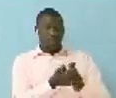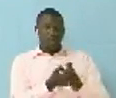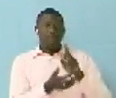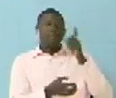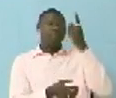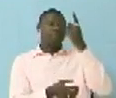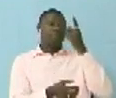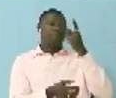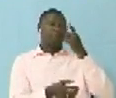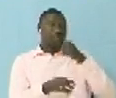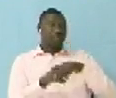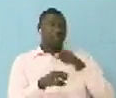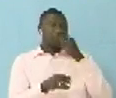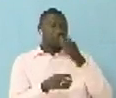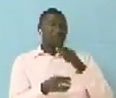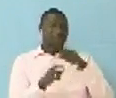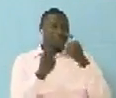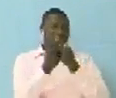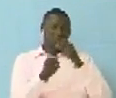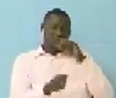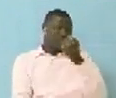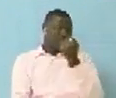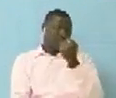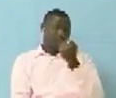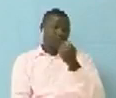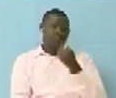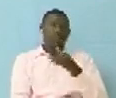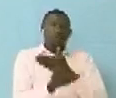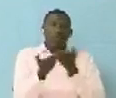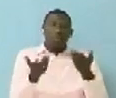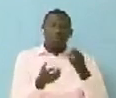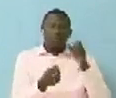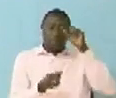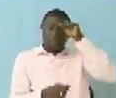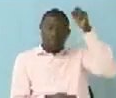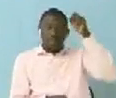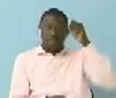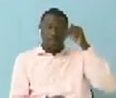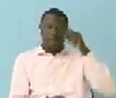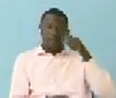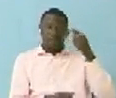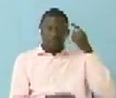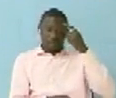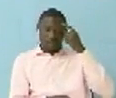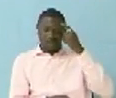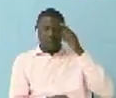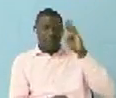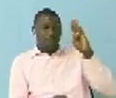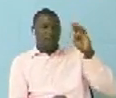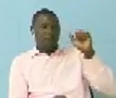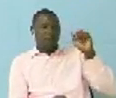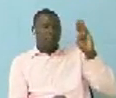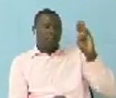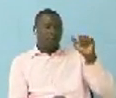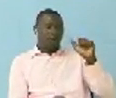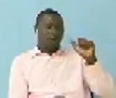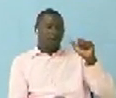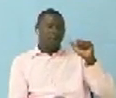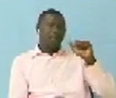things were difficult. That's why the president suggested that Baba Saho and Fode Bari be brought in.